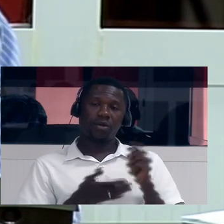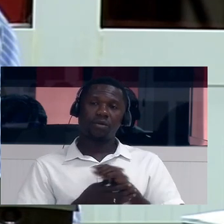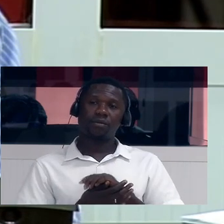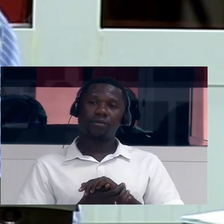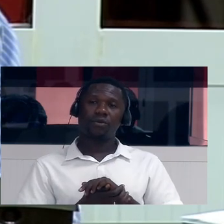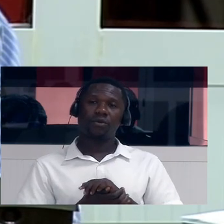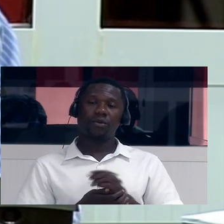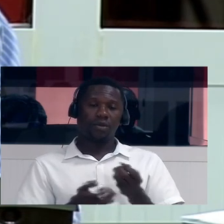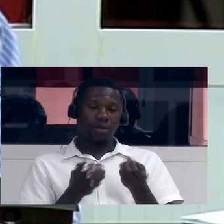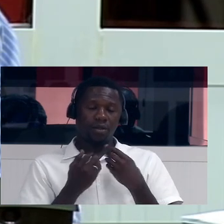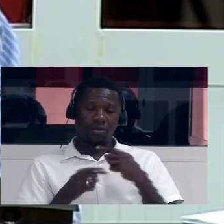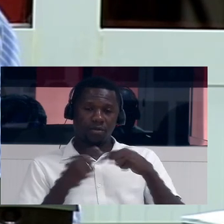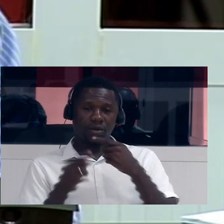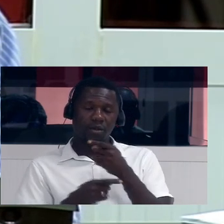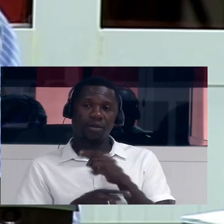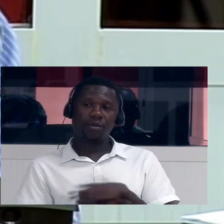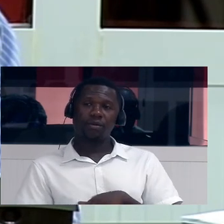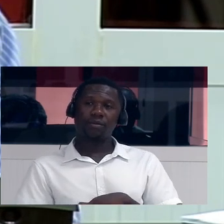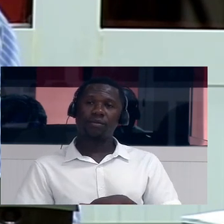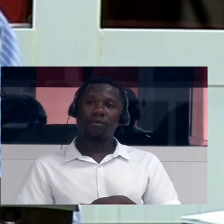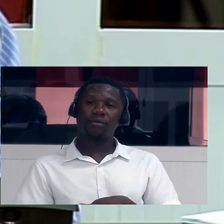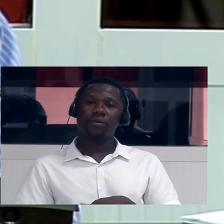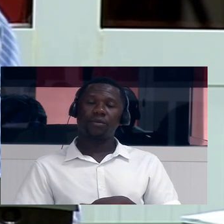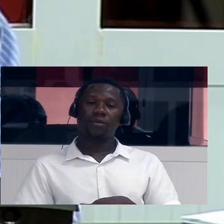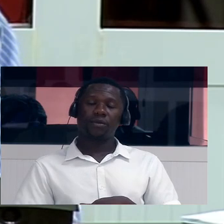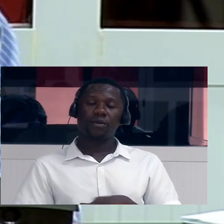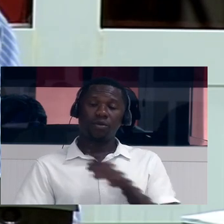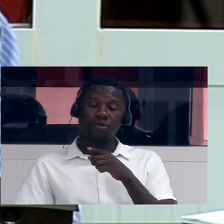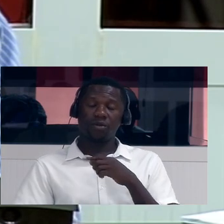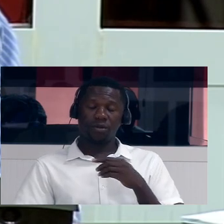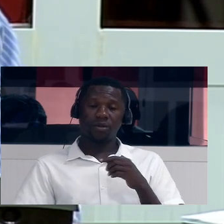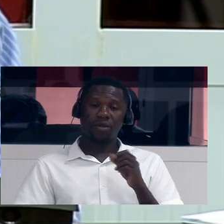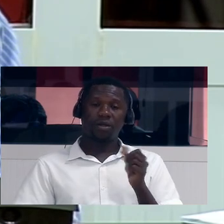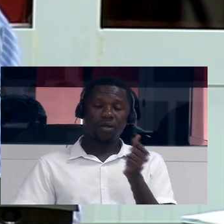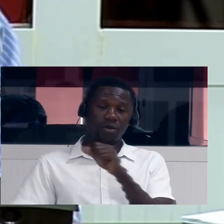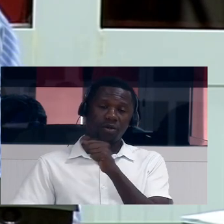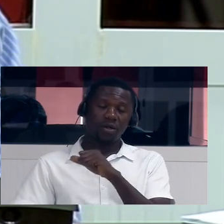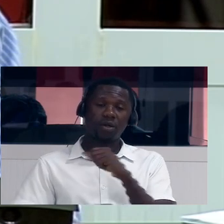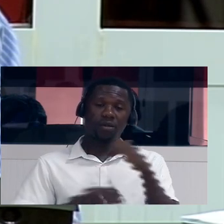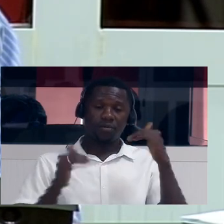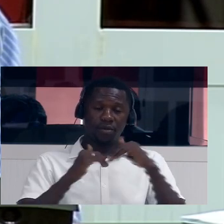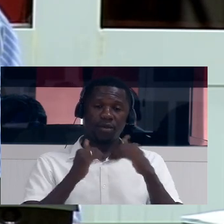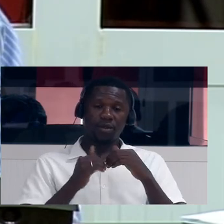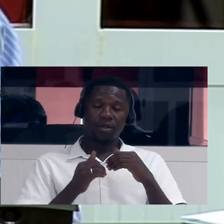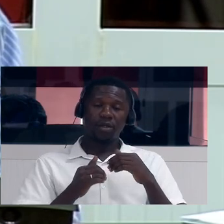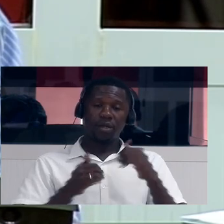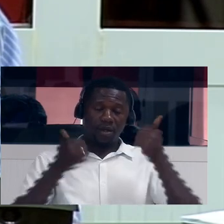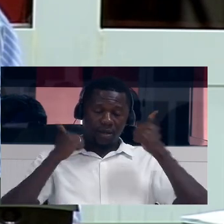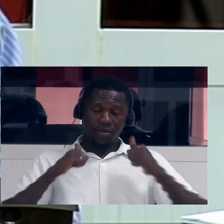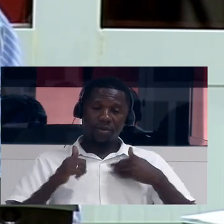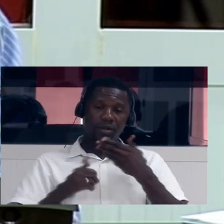Could you tell us about that? Yes, this was a subsequent meeting held at the police headquarters.